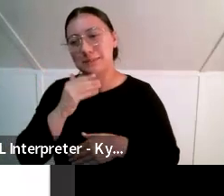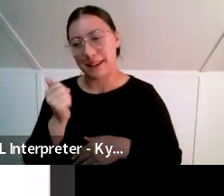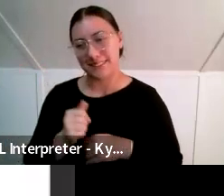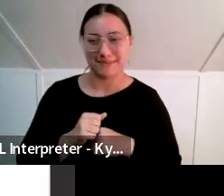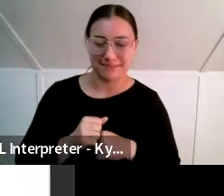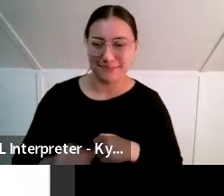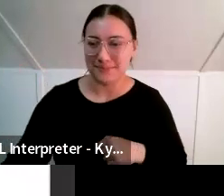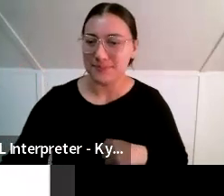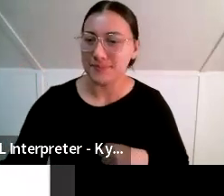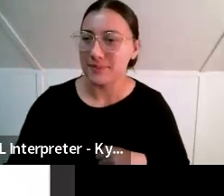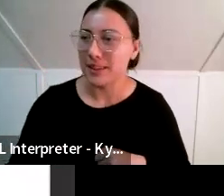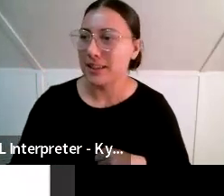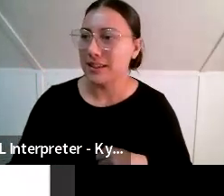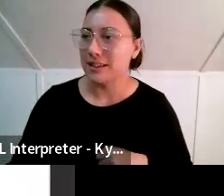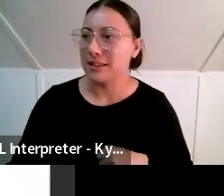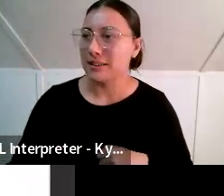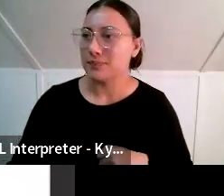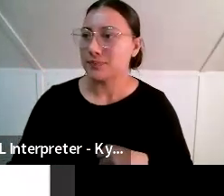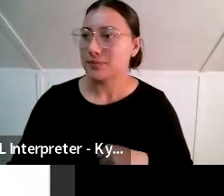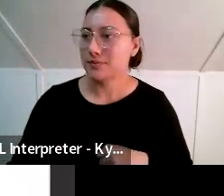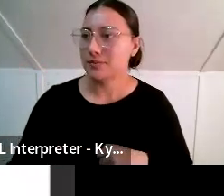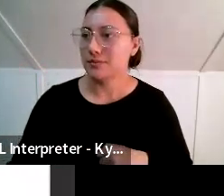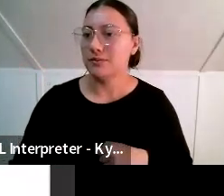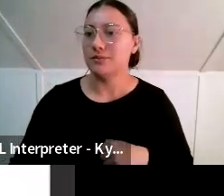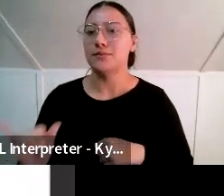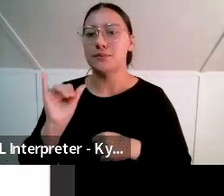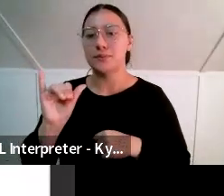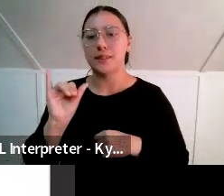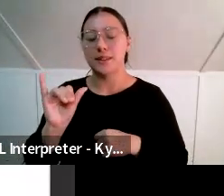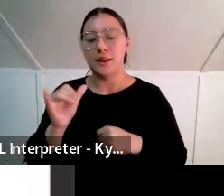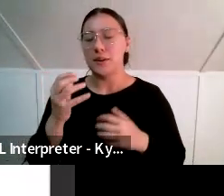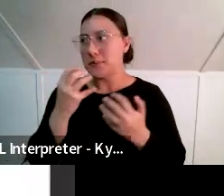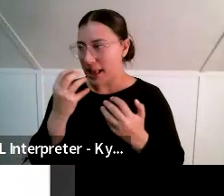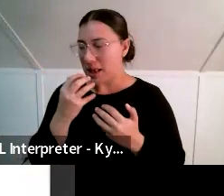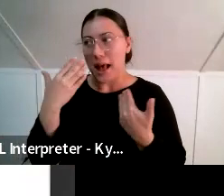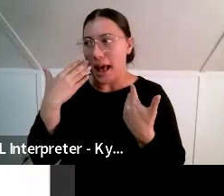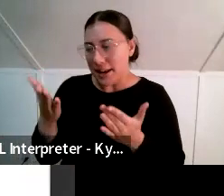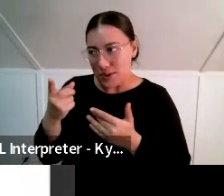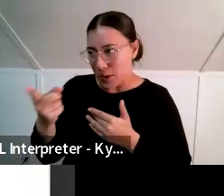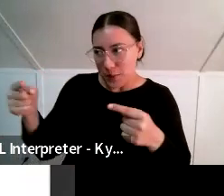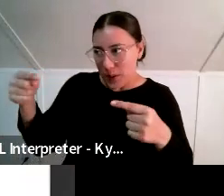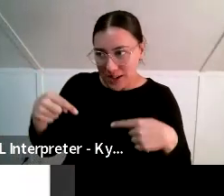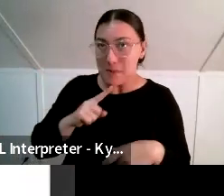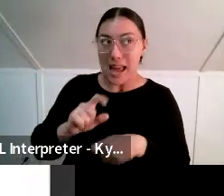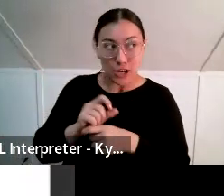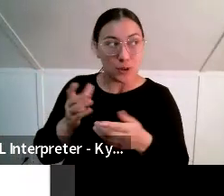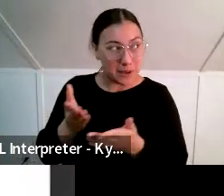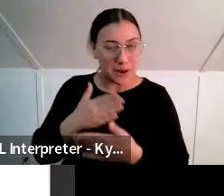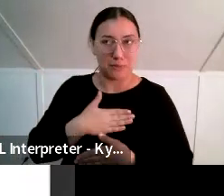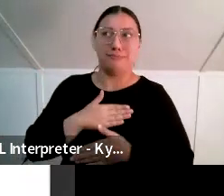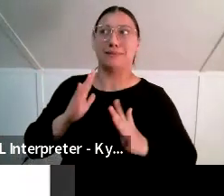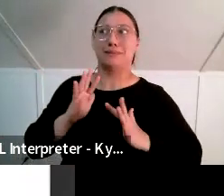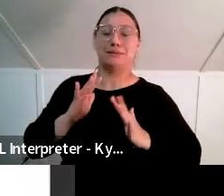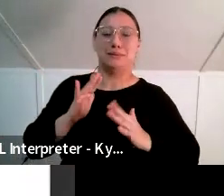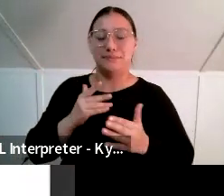and control. I didn't know if you were going to be here or not, but it's really cool. Hello, Mackenzie. Thanks for Yeah. I was wondering,